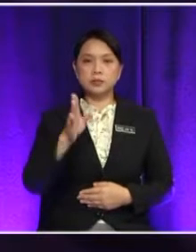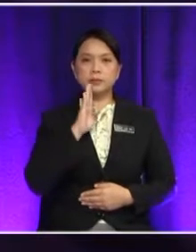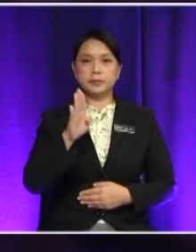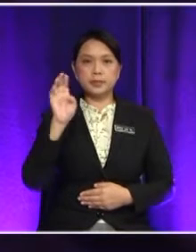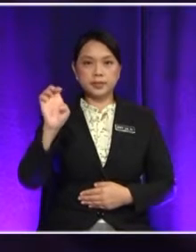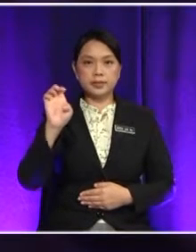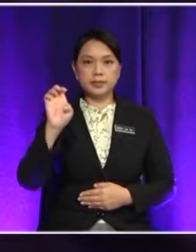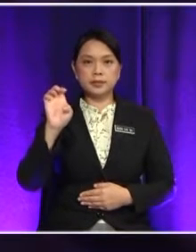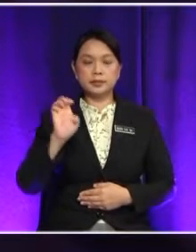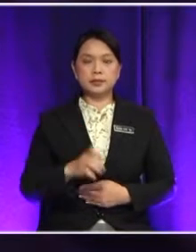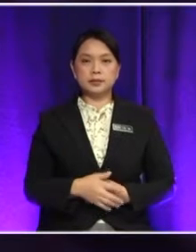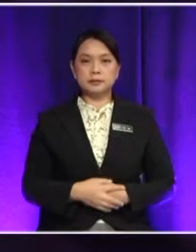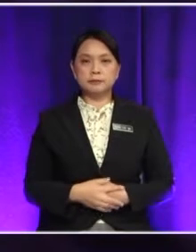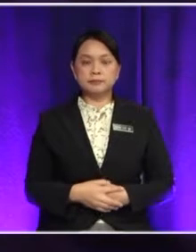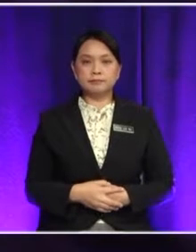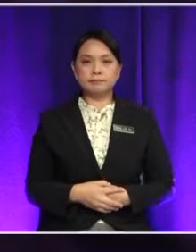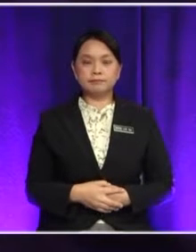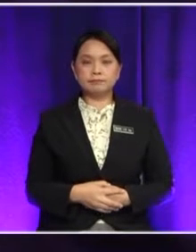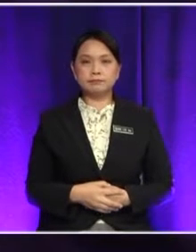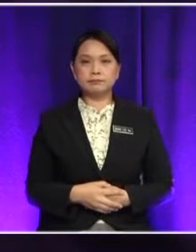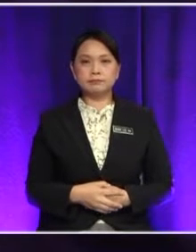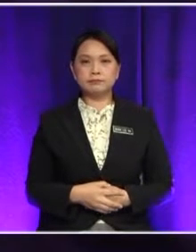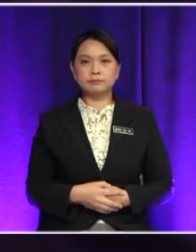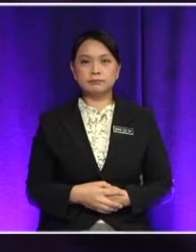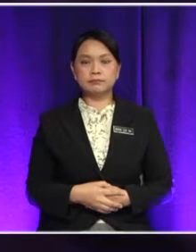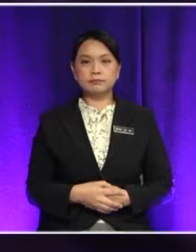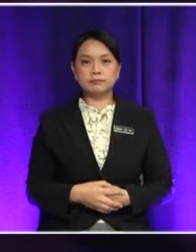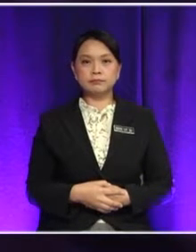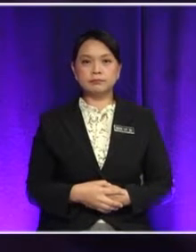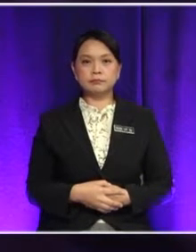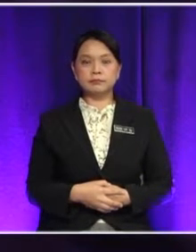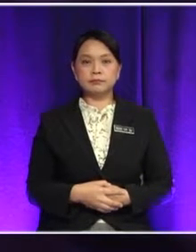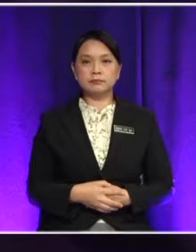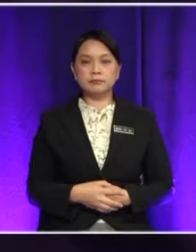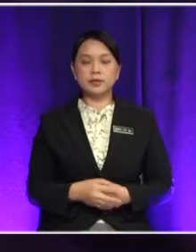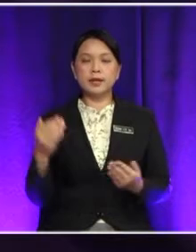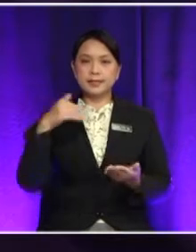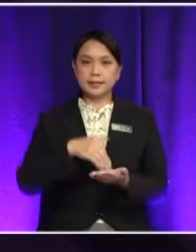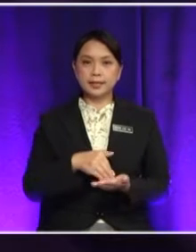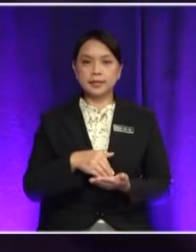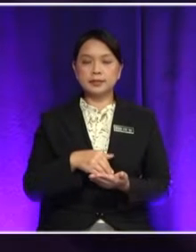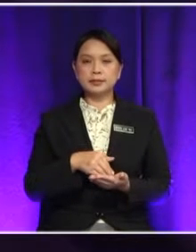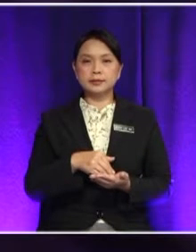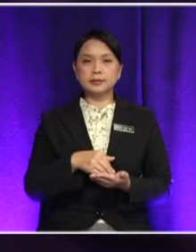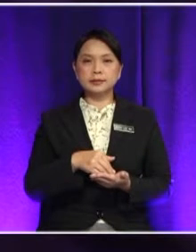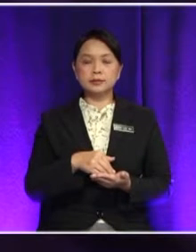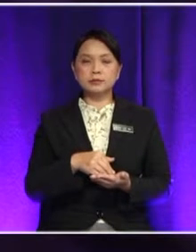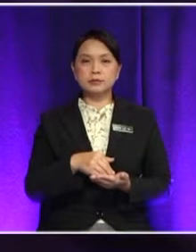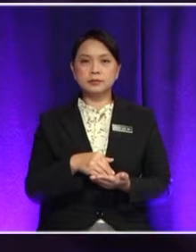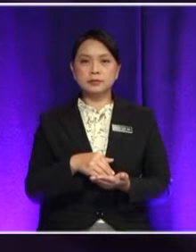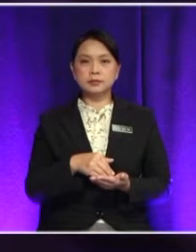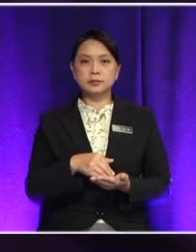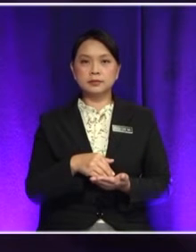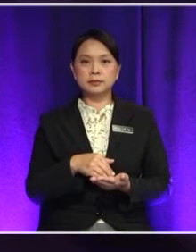Okay, E. let me cross first all the selected answers. Okay, Shafika? All right. Now, again, Lily, what was your answer just now?